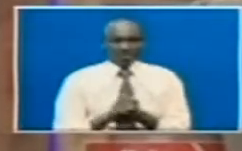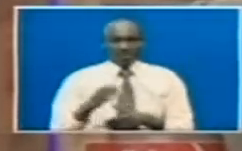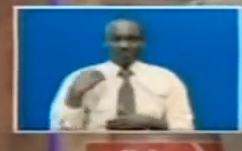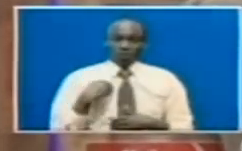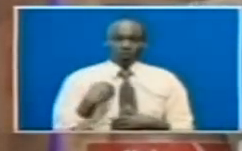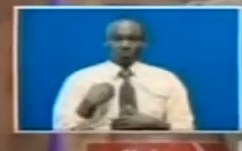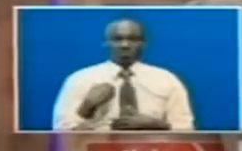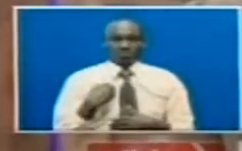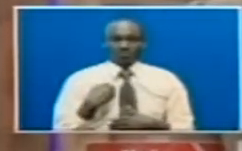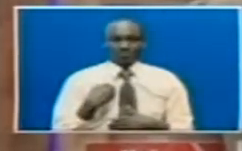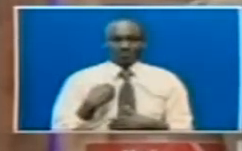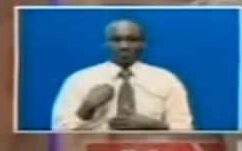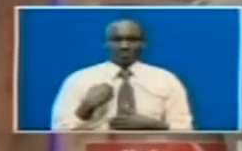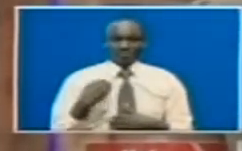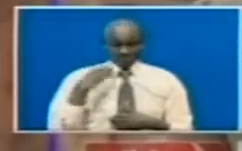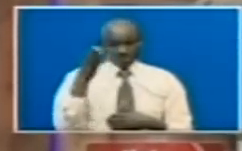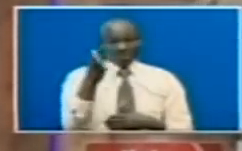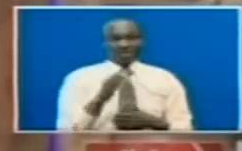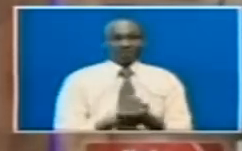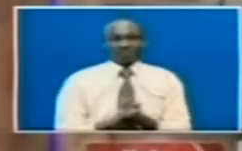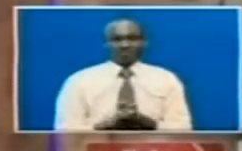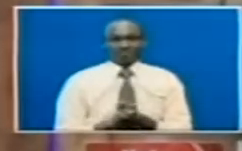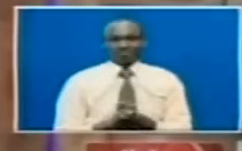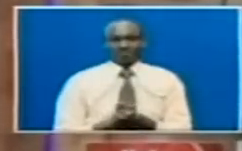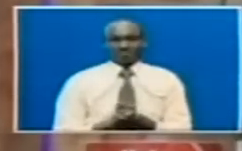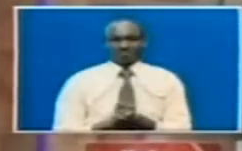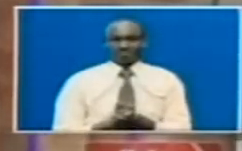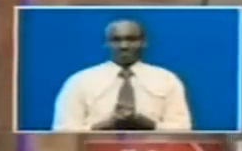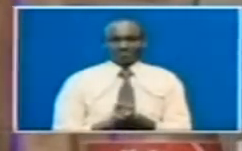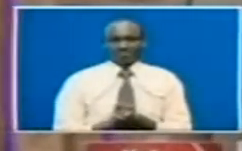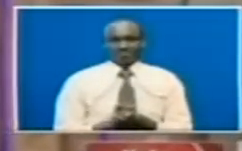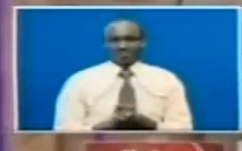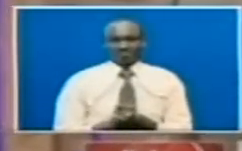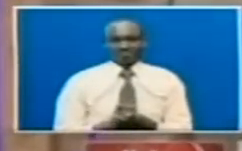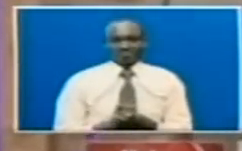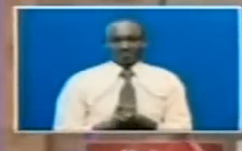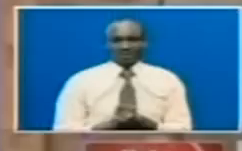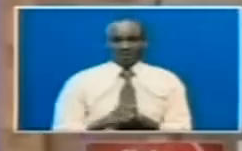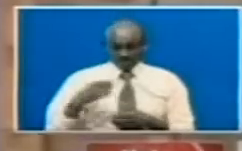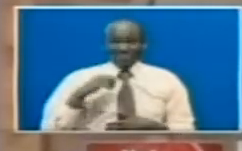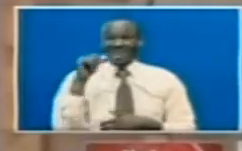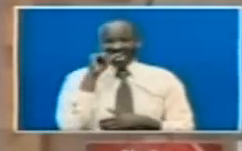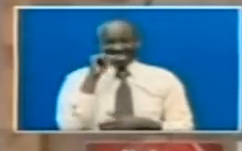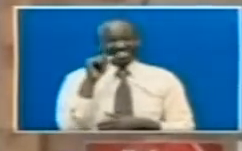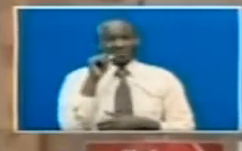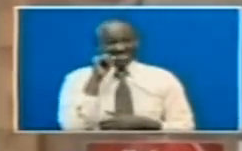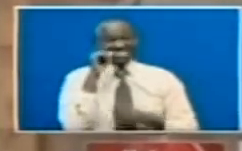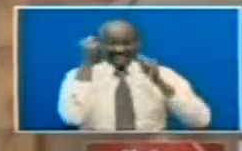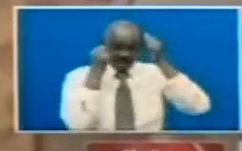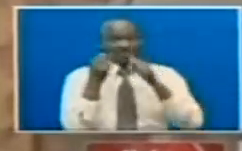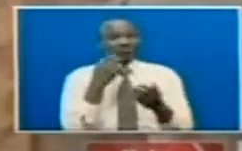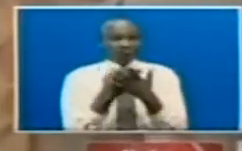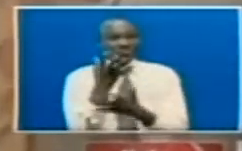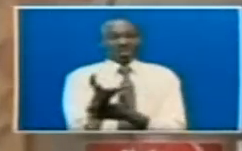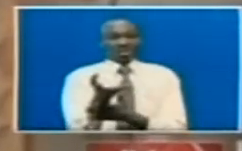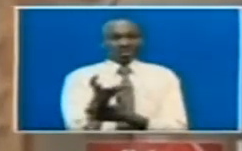the kawa wakati, sorry. Yes. Employed by British forces. By British forces? Yeah. By that time